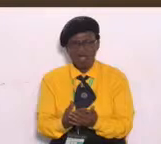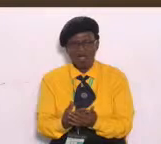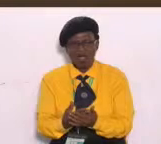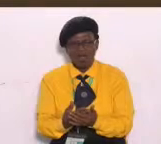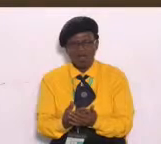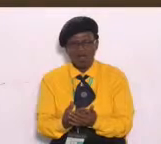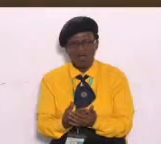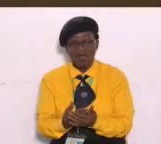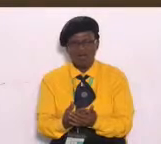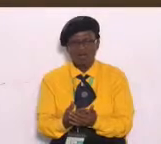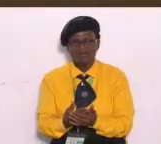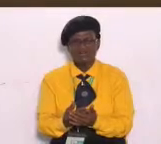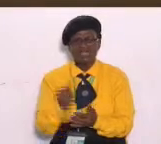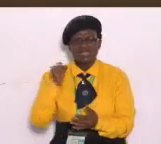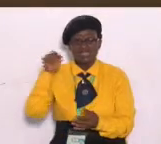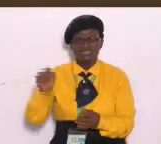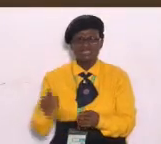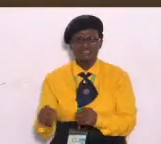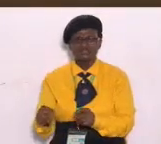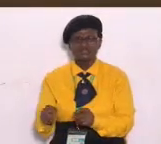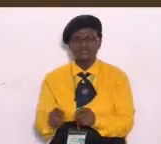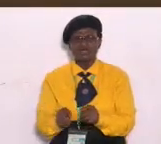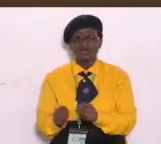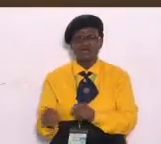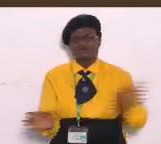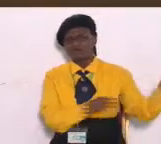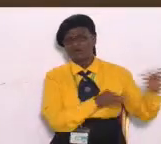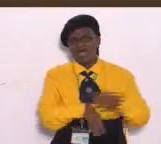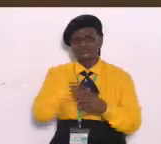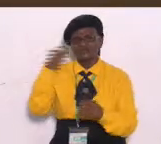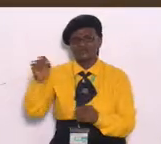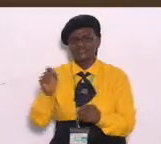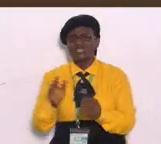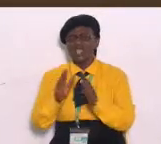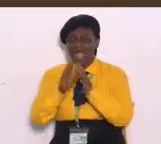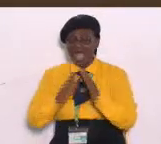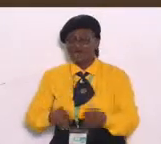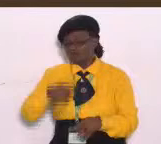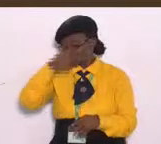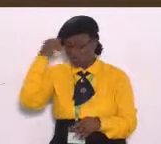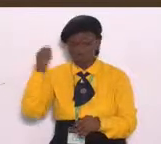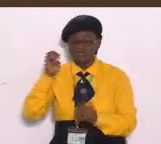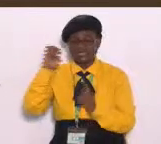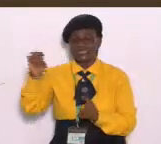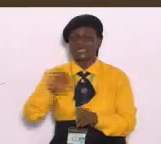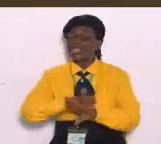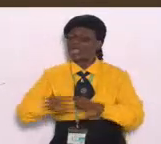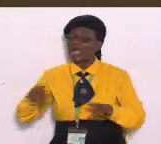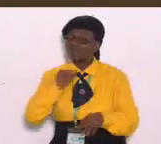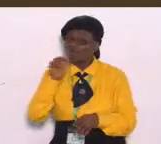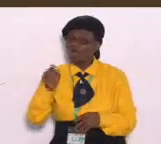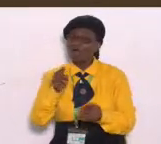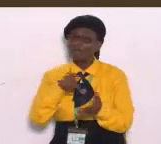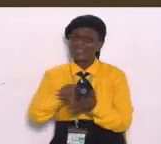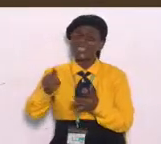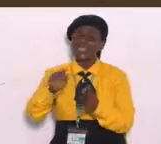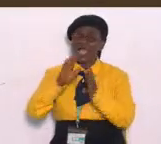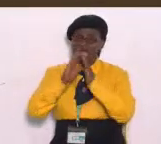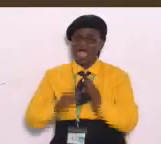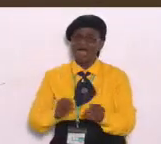out of the house into the street because he couldn't pay his house rent. And